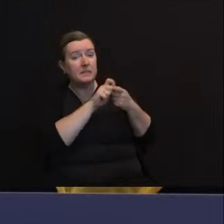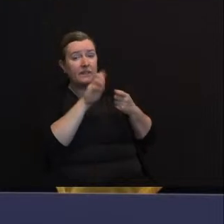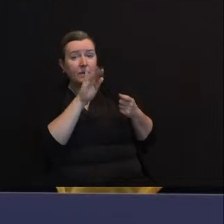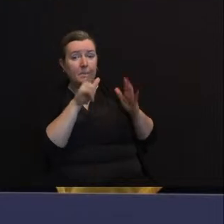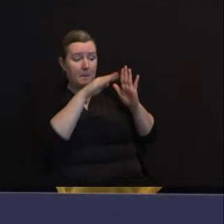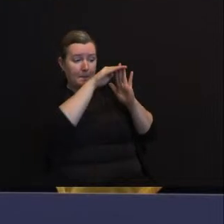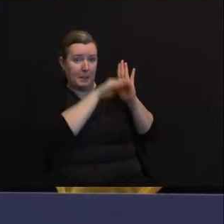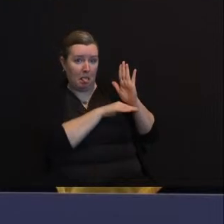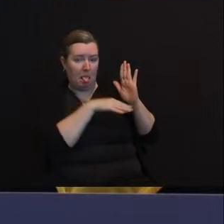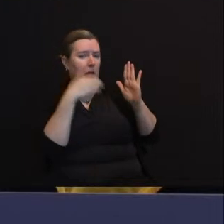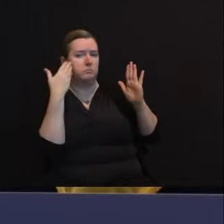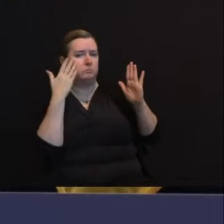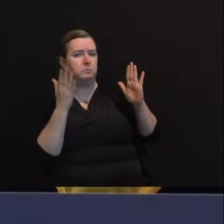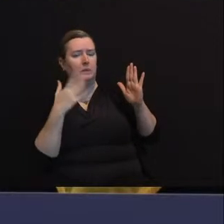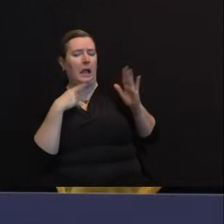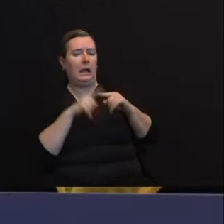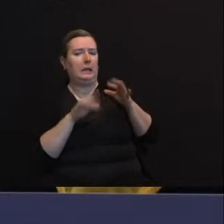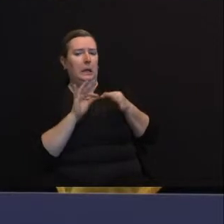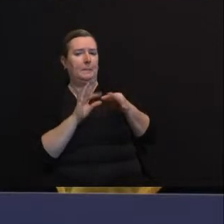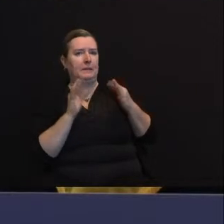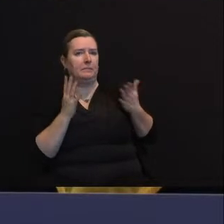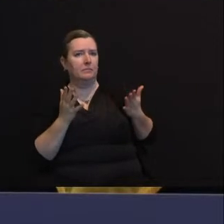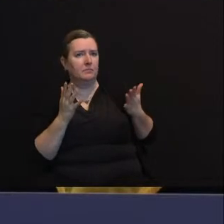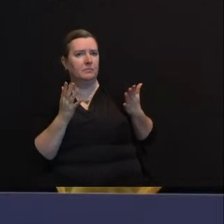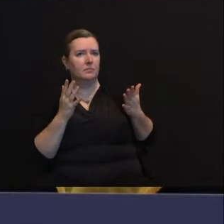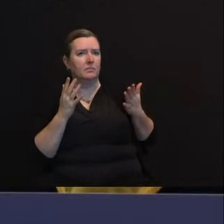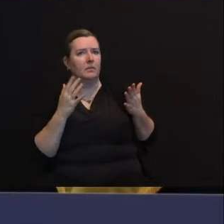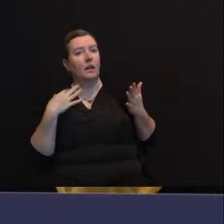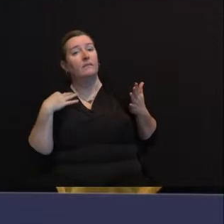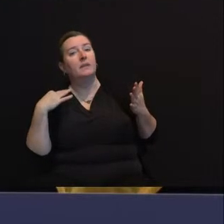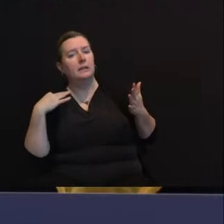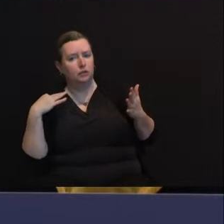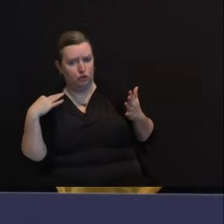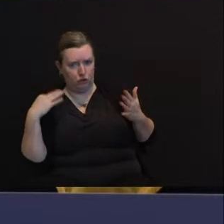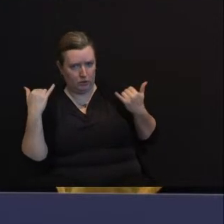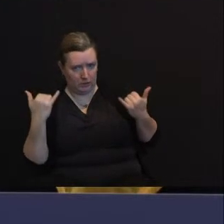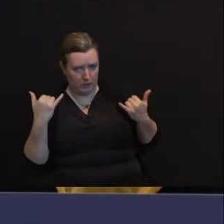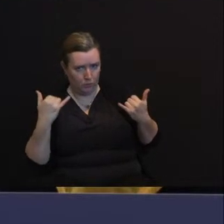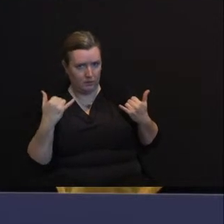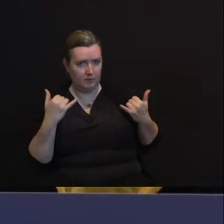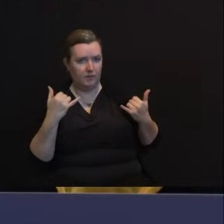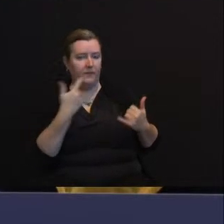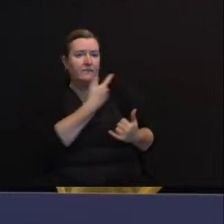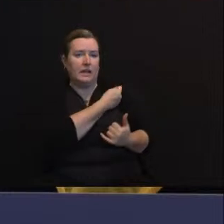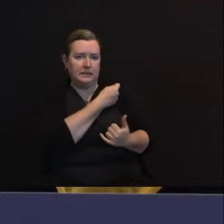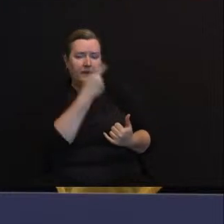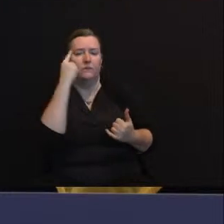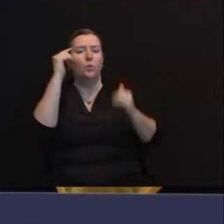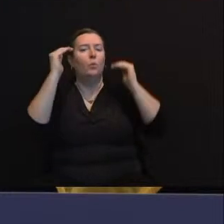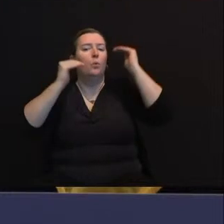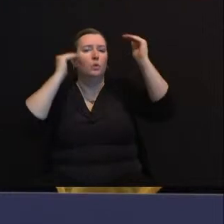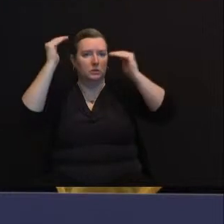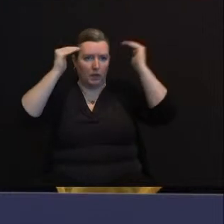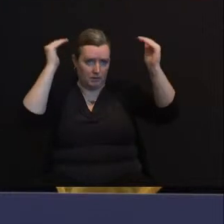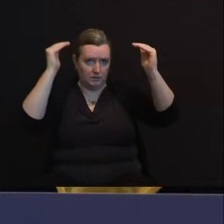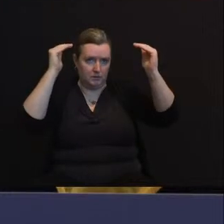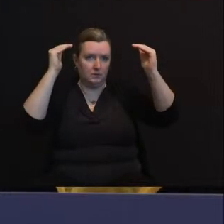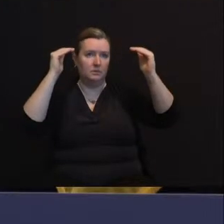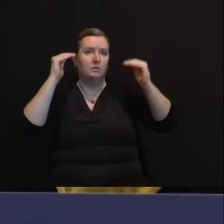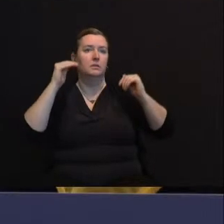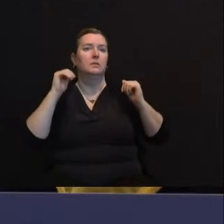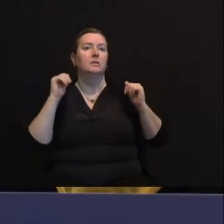hope that people of their own free will come to this. This is an adult vaccine, adult non-pregnant person